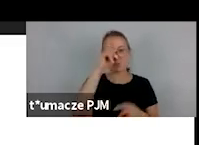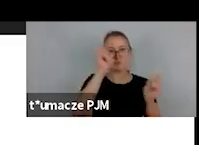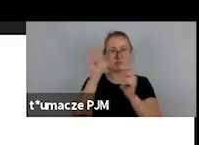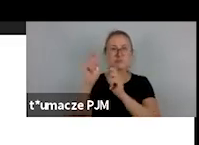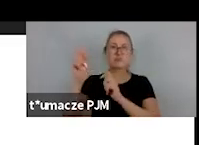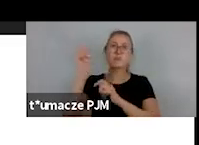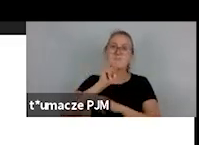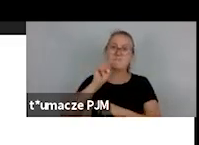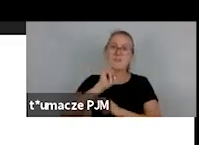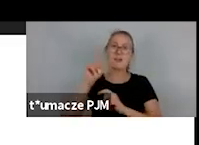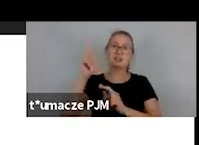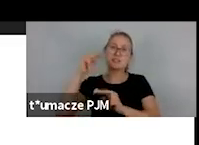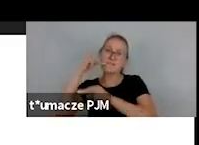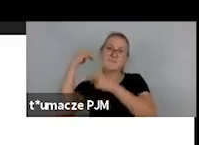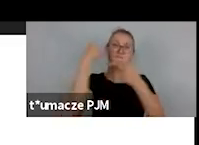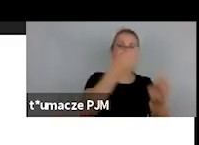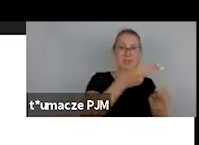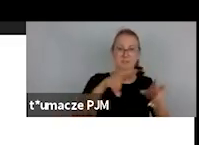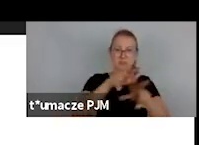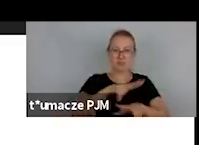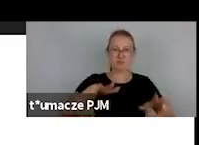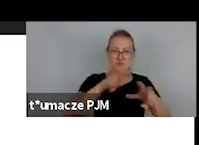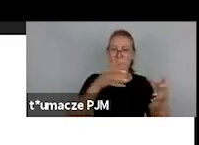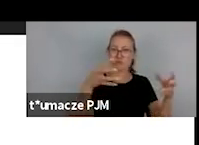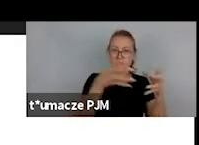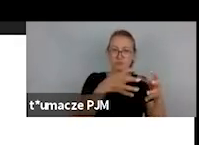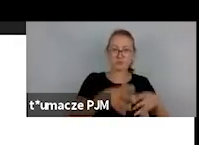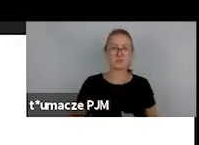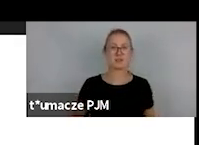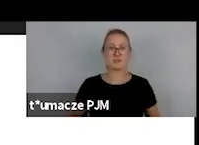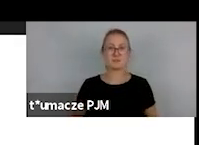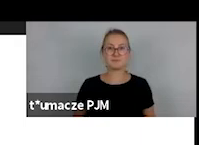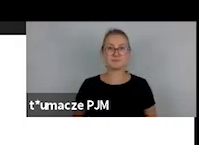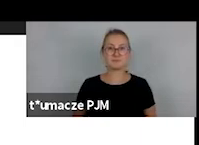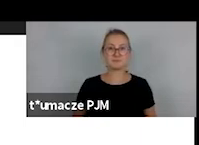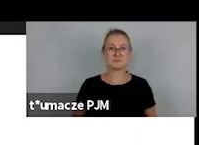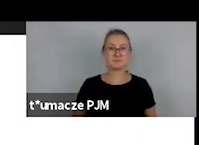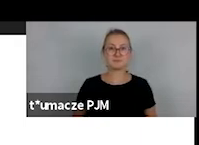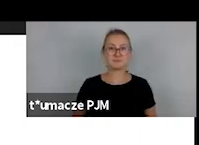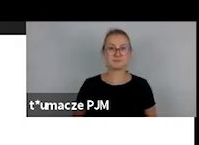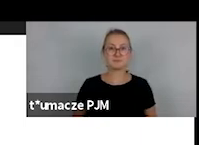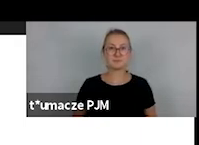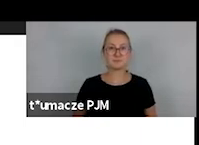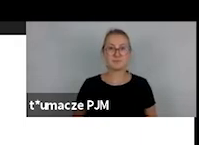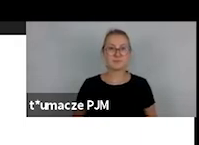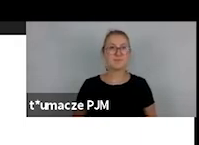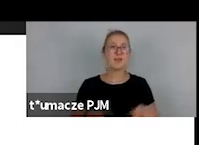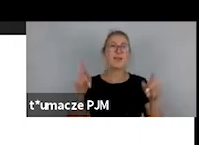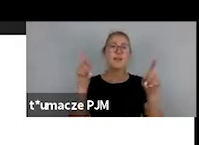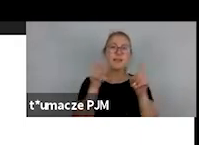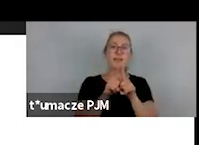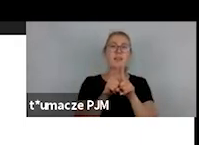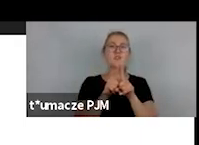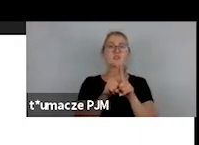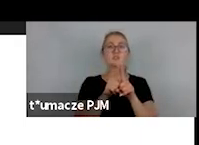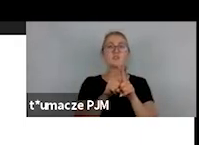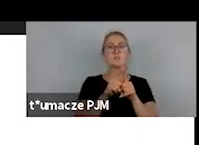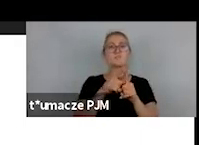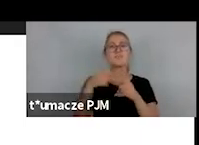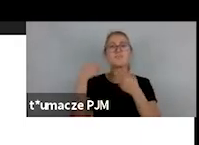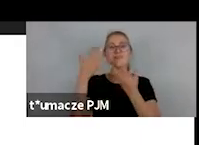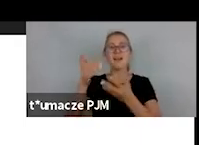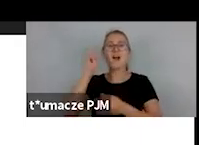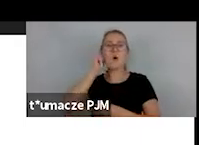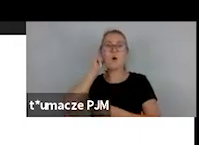on women of carrying that care work, increase women's ability to enter the labor market and to live